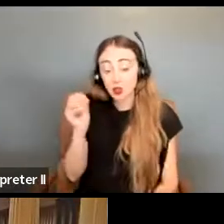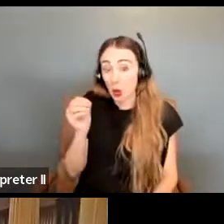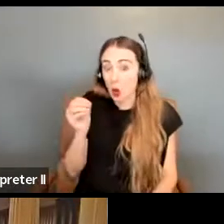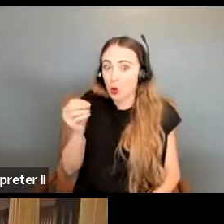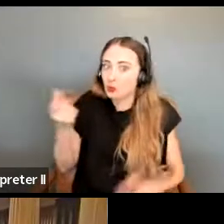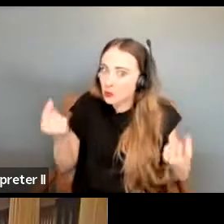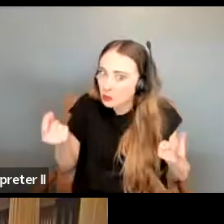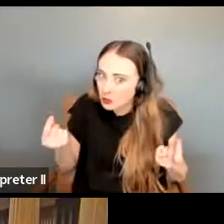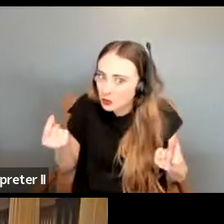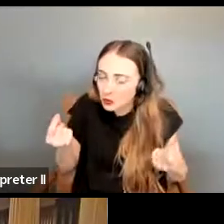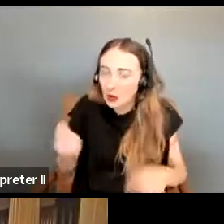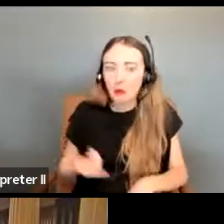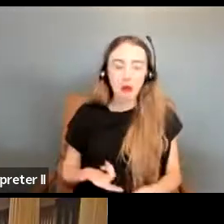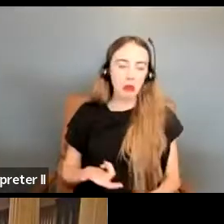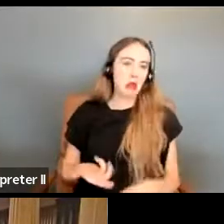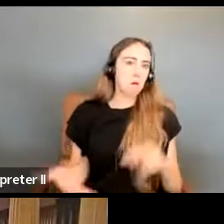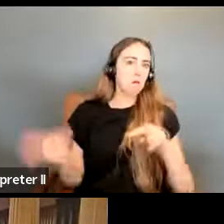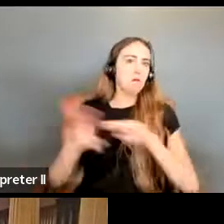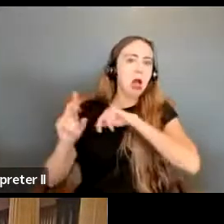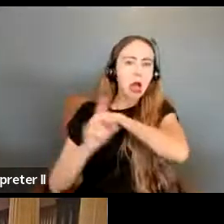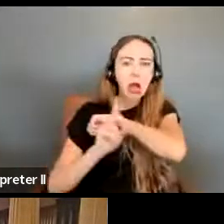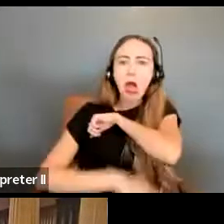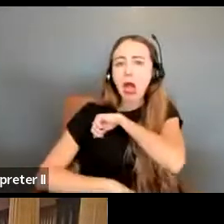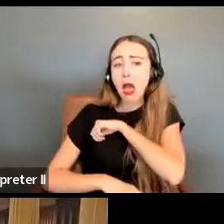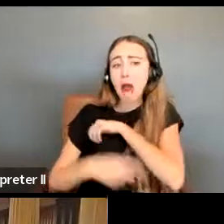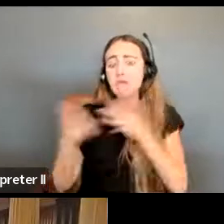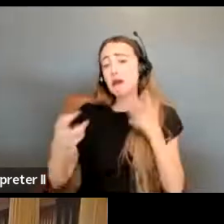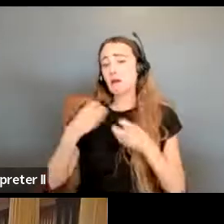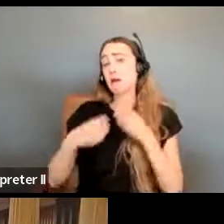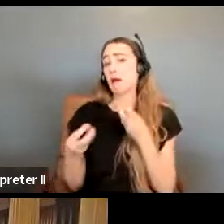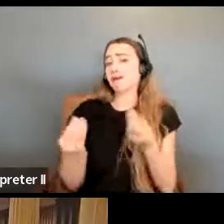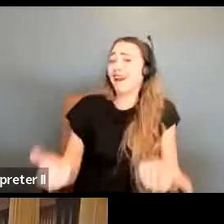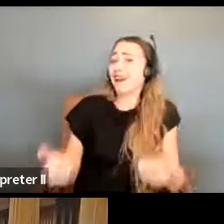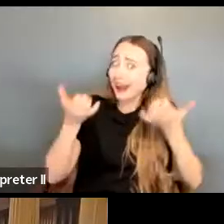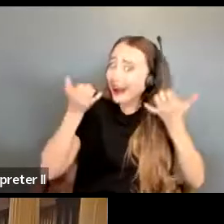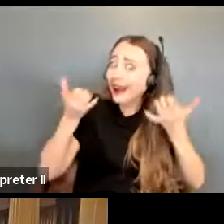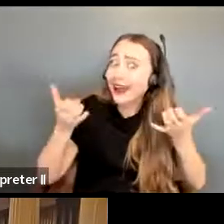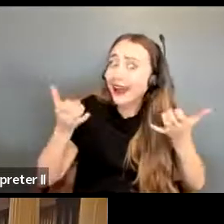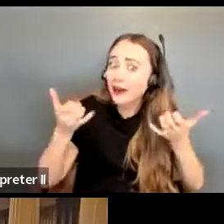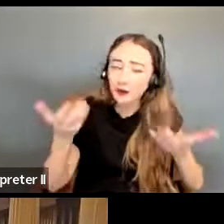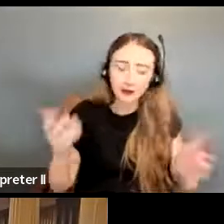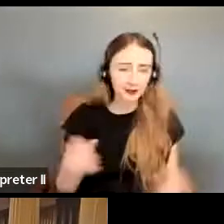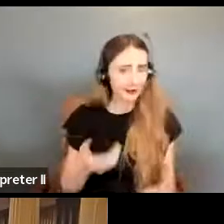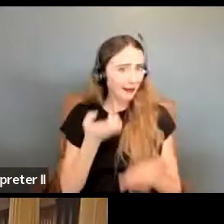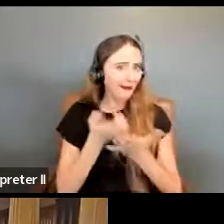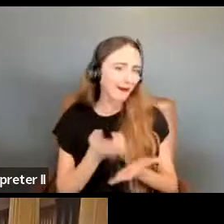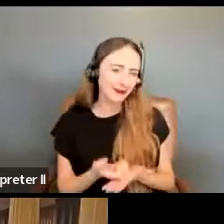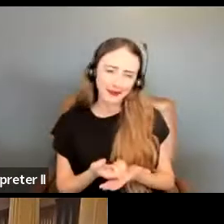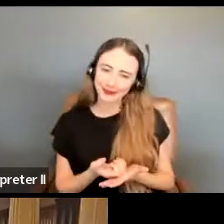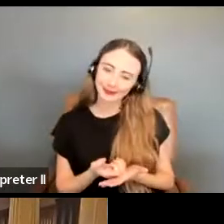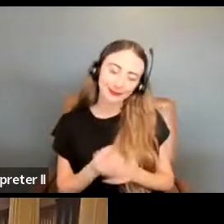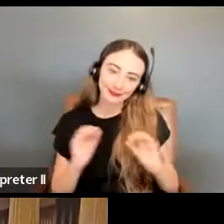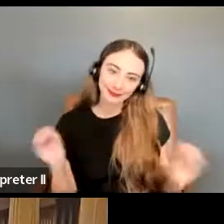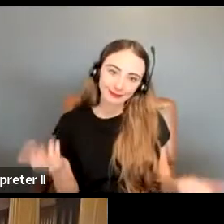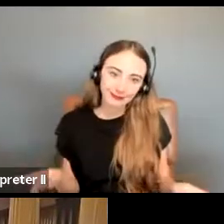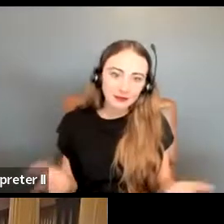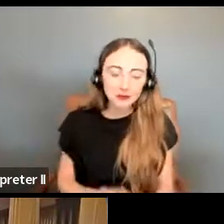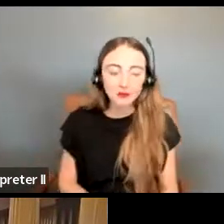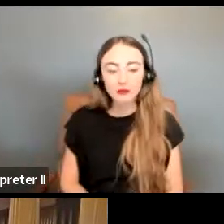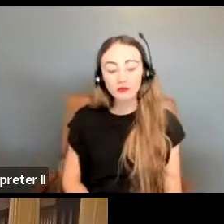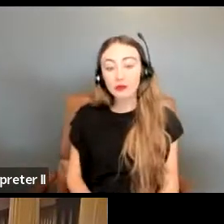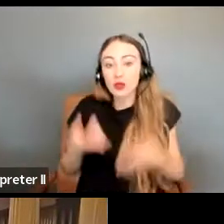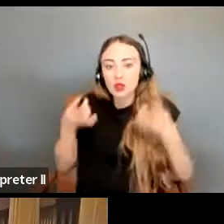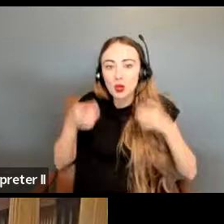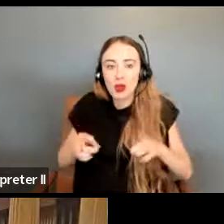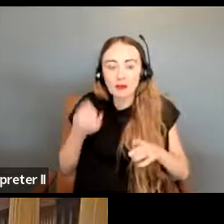turn up the dial on penalties and we hope that we'll solve the problem. Maybe this will be the time, against all evidence, that the punitive policies will work. It's what happens